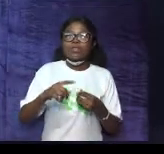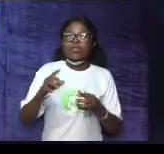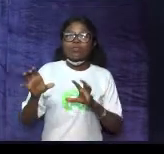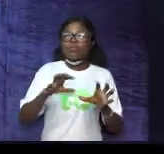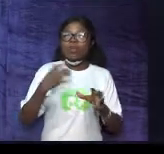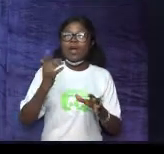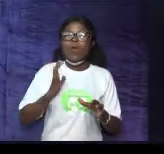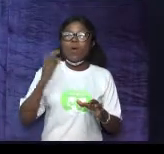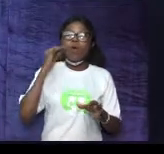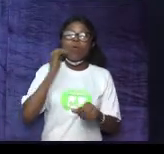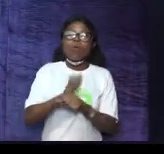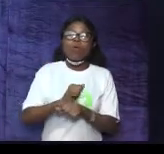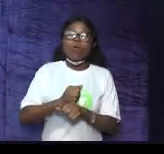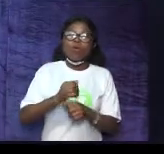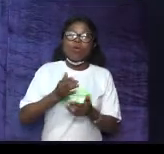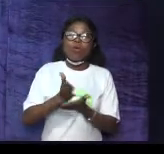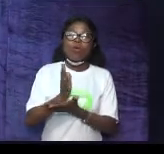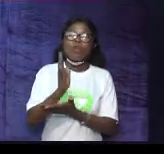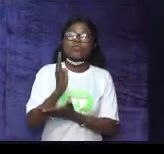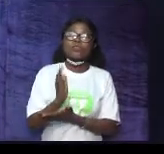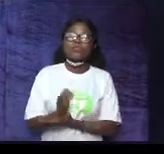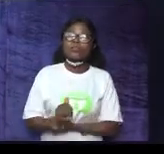our homework.